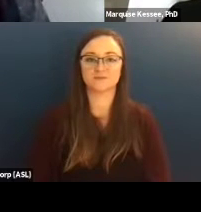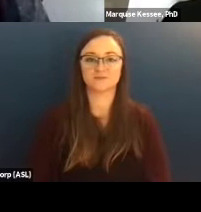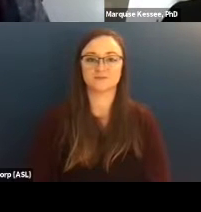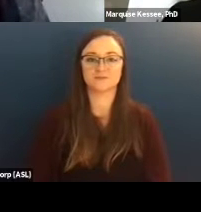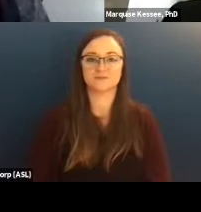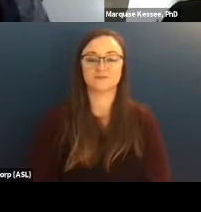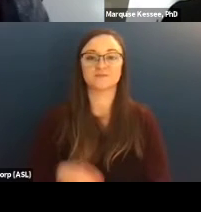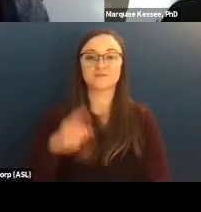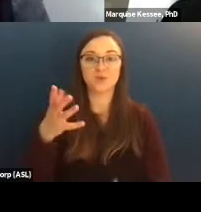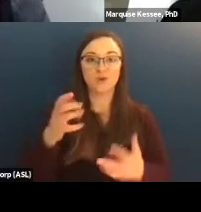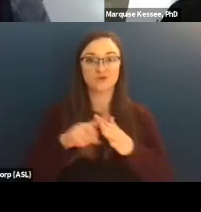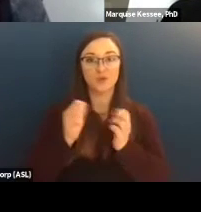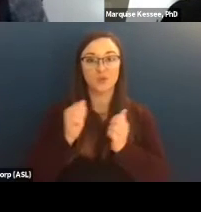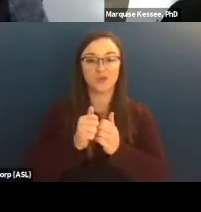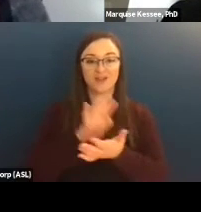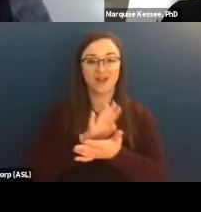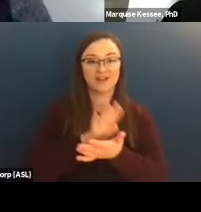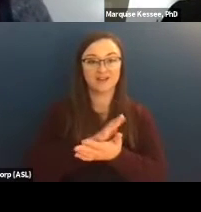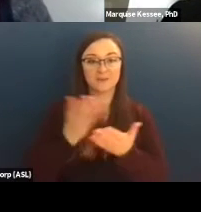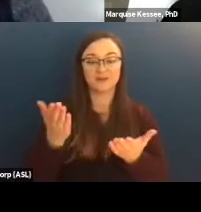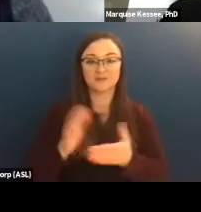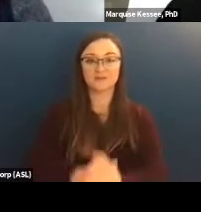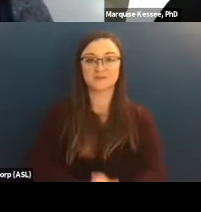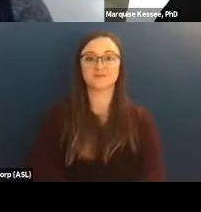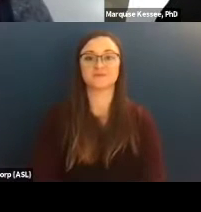You want to start with the academic one, Dr. Casey?